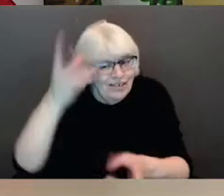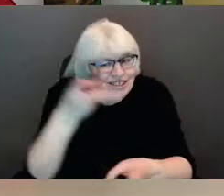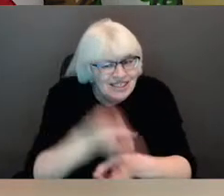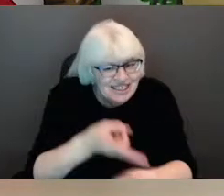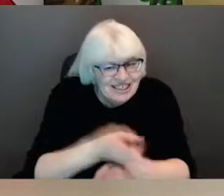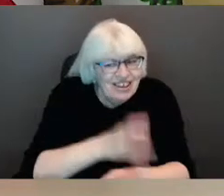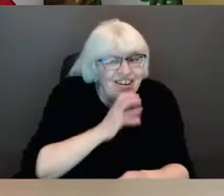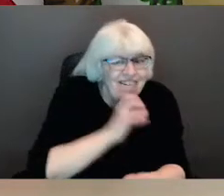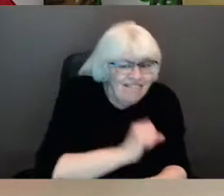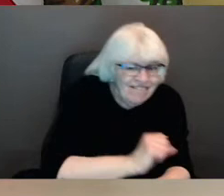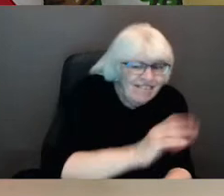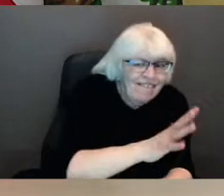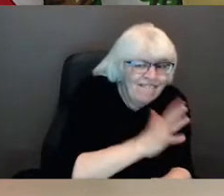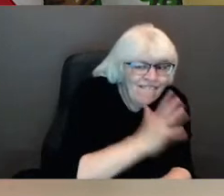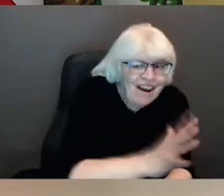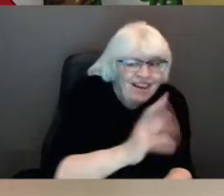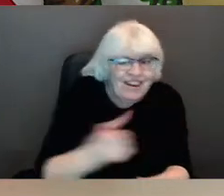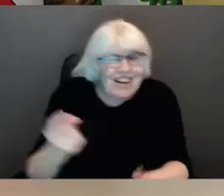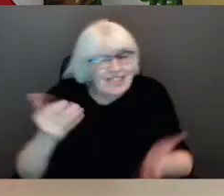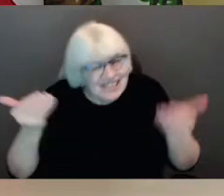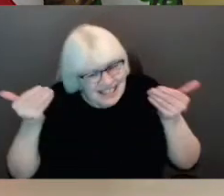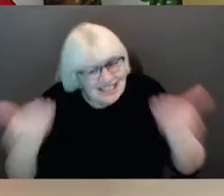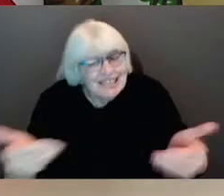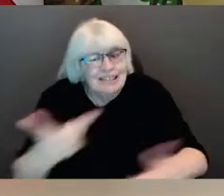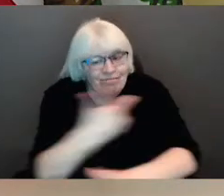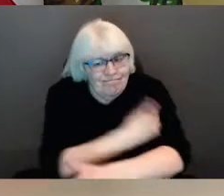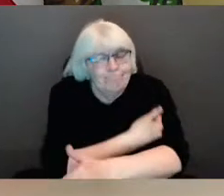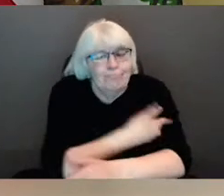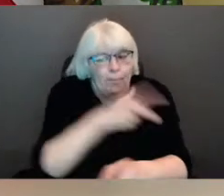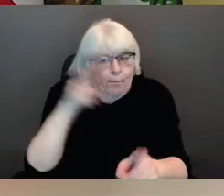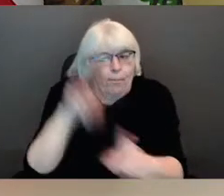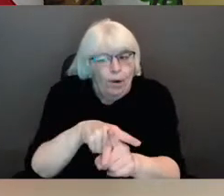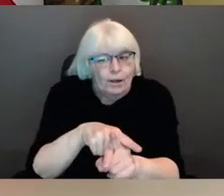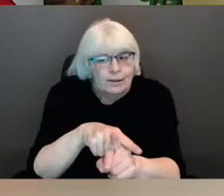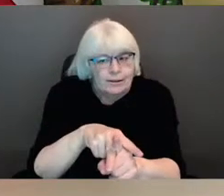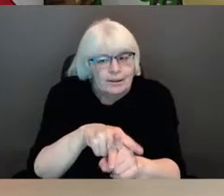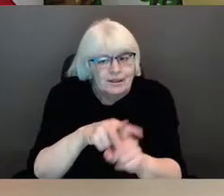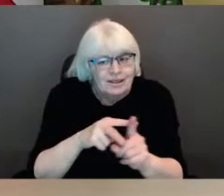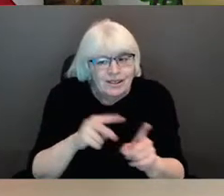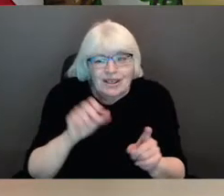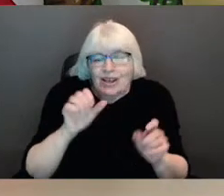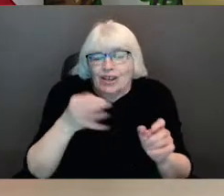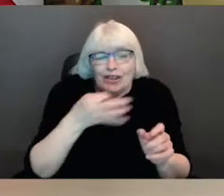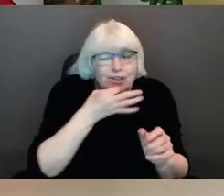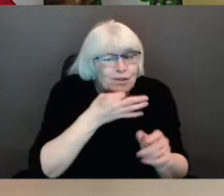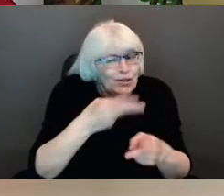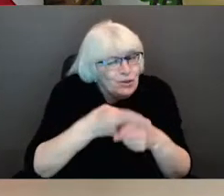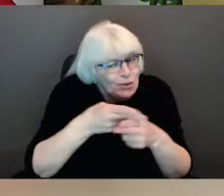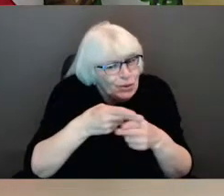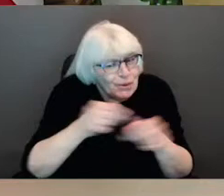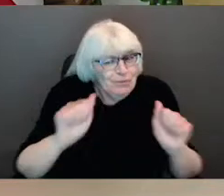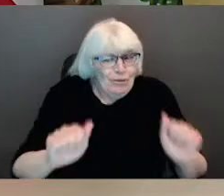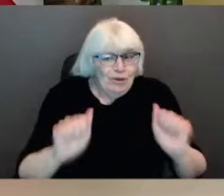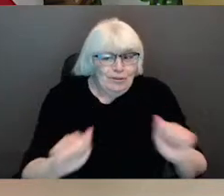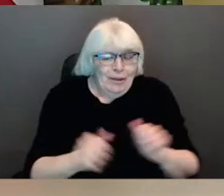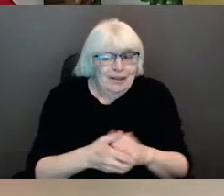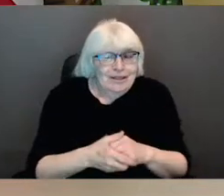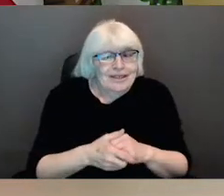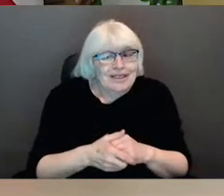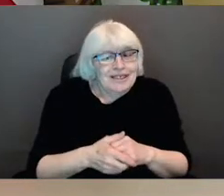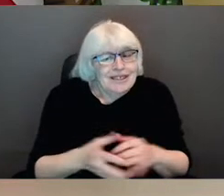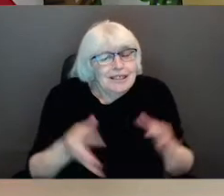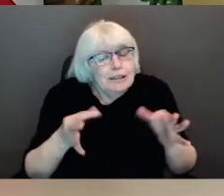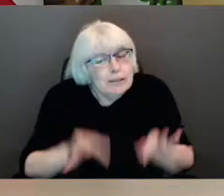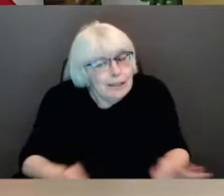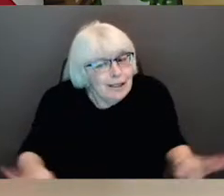child immunized, and please do so as soon as possible. This is especially important as children